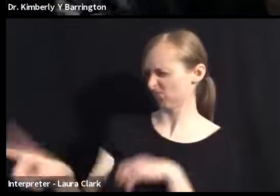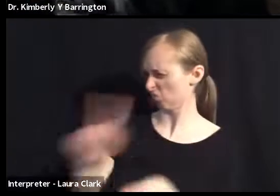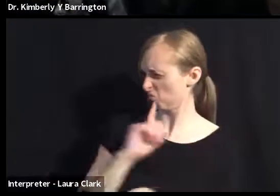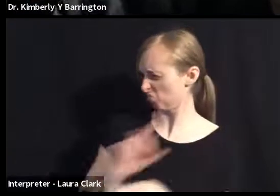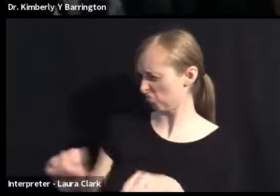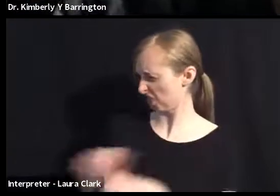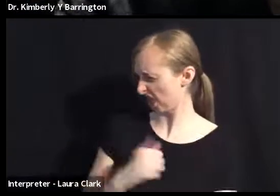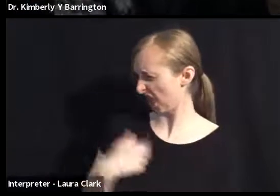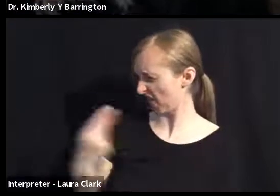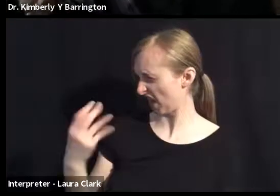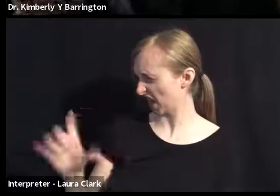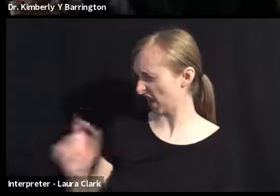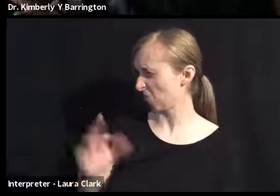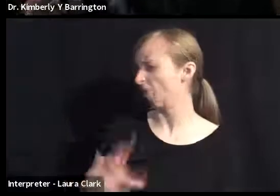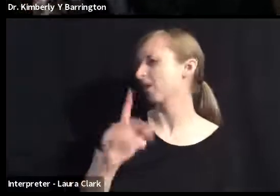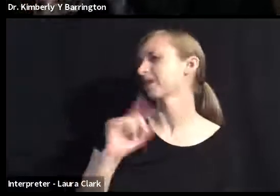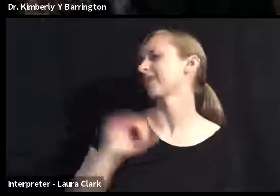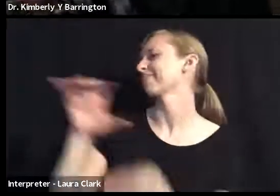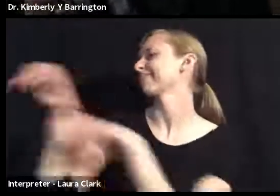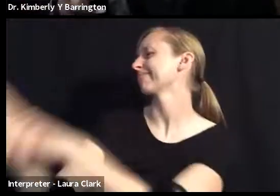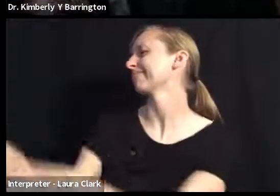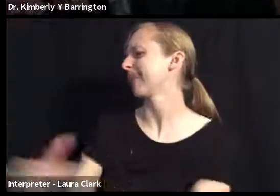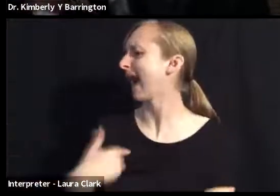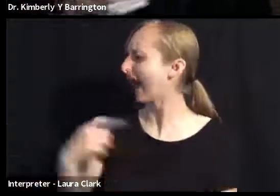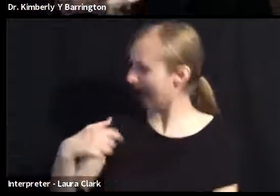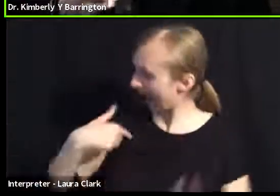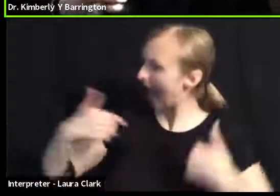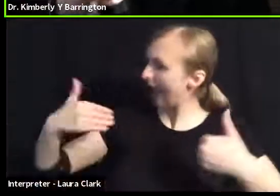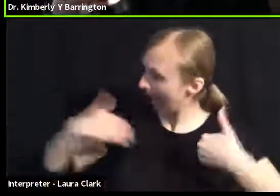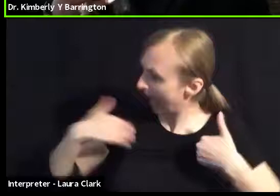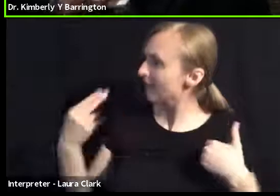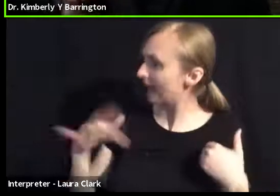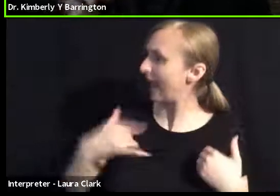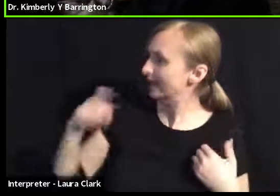that spot. Like, move. I need it.